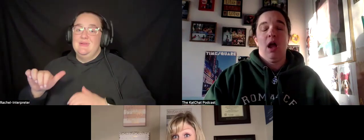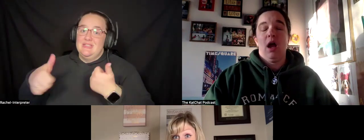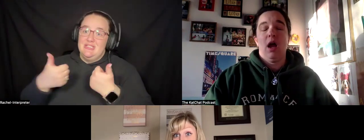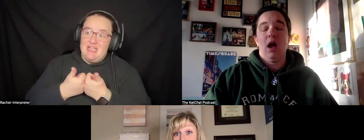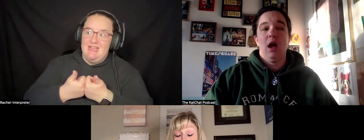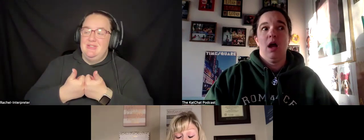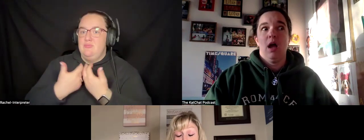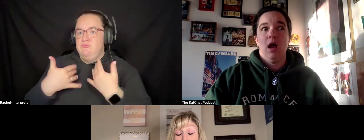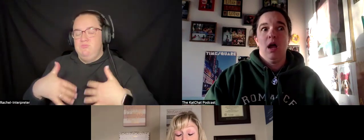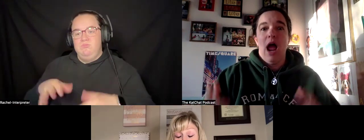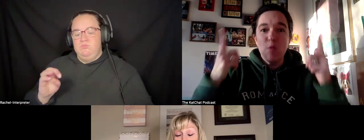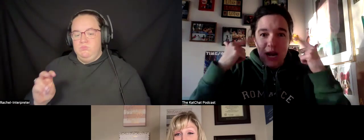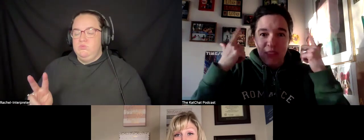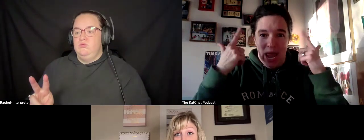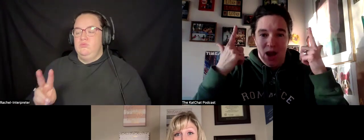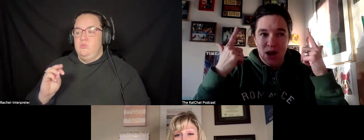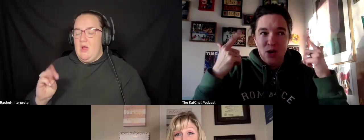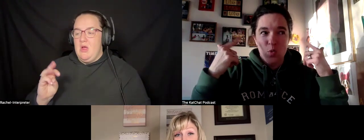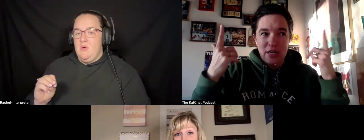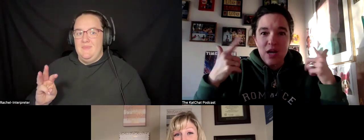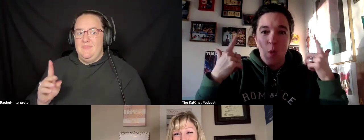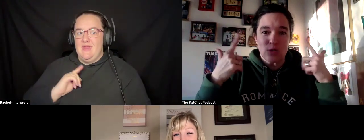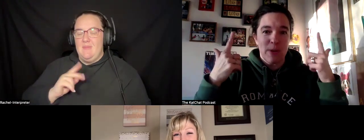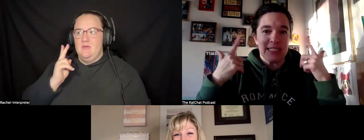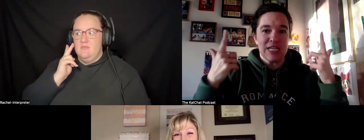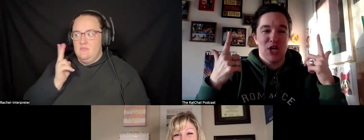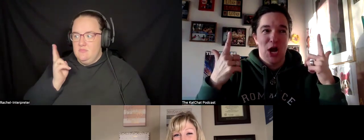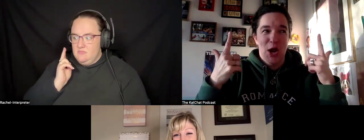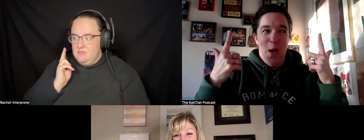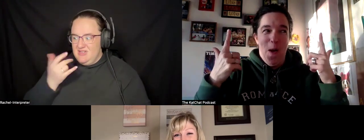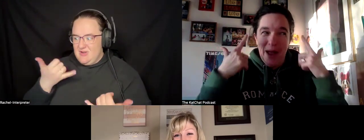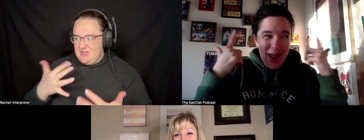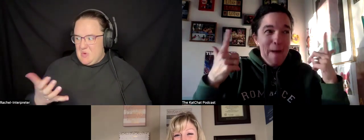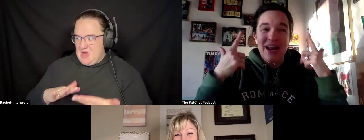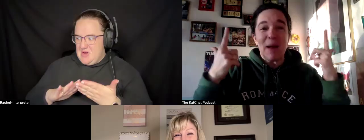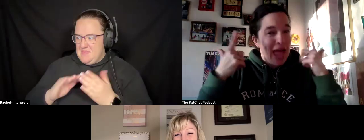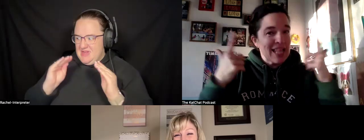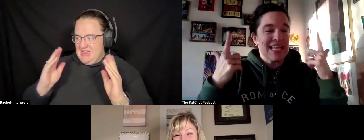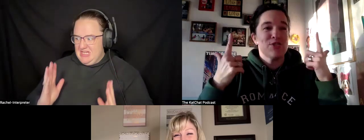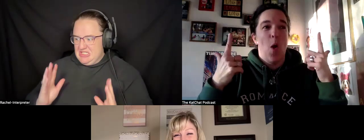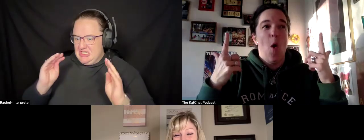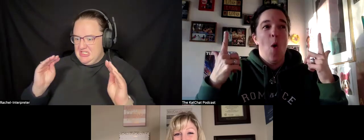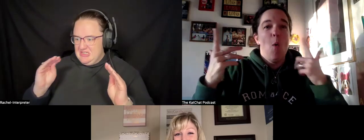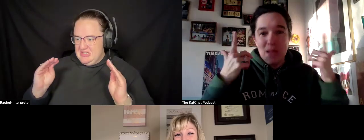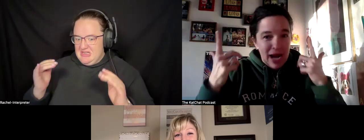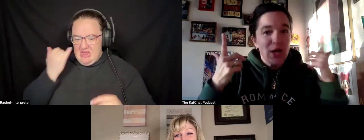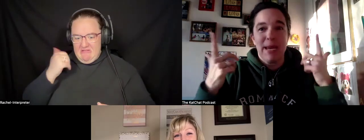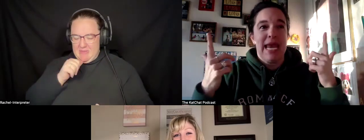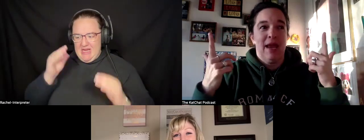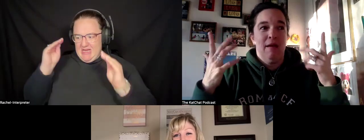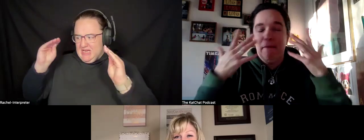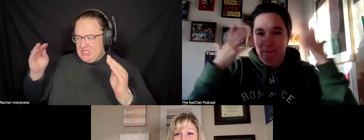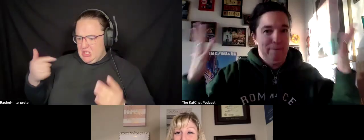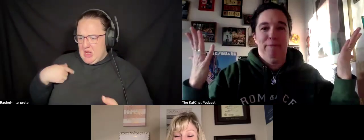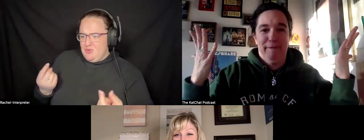like I really think, well, I still want to be a teacher. But if I'm not a teacher, what am I going to